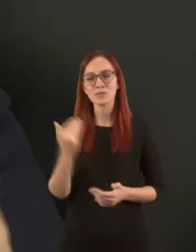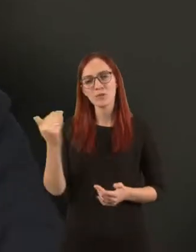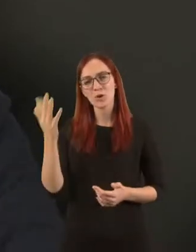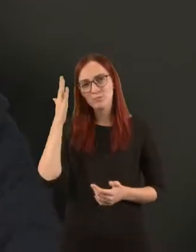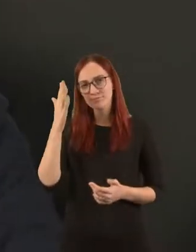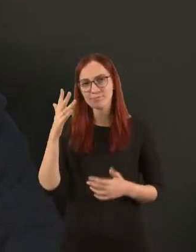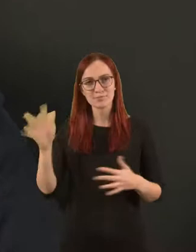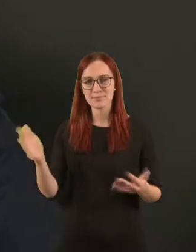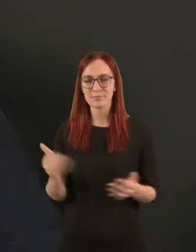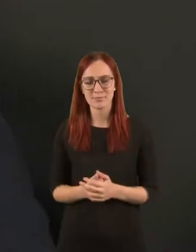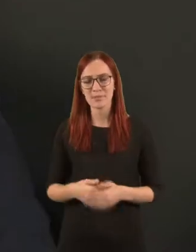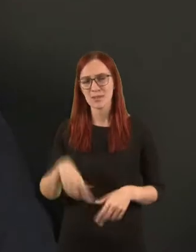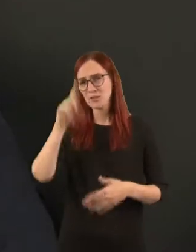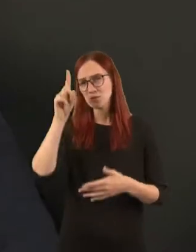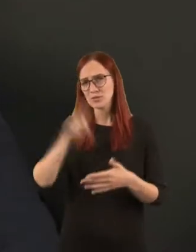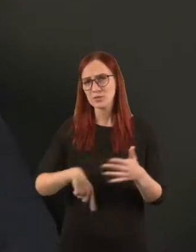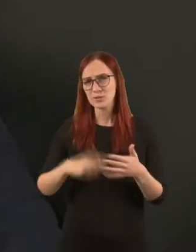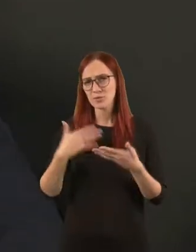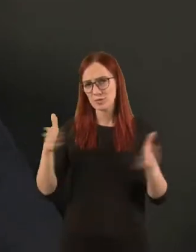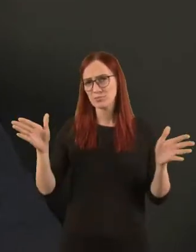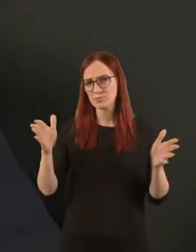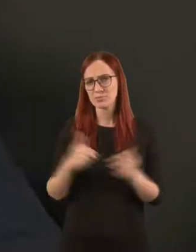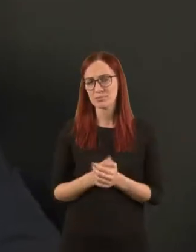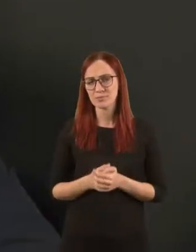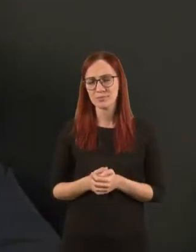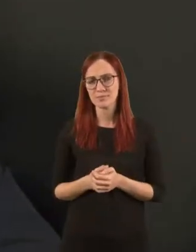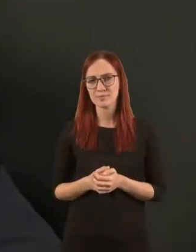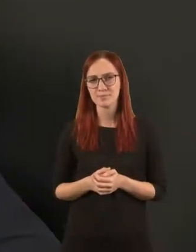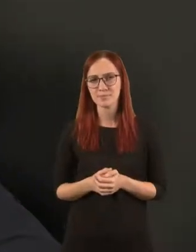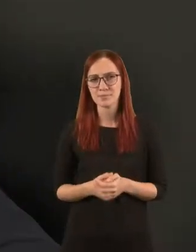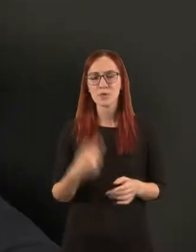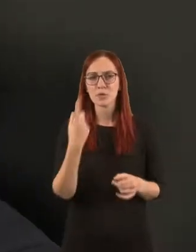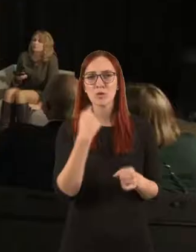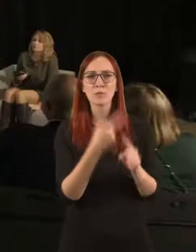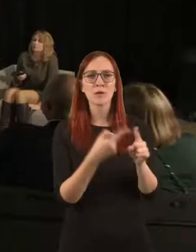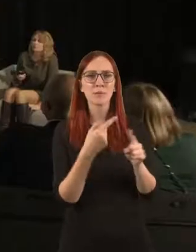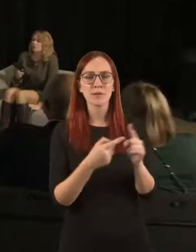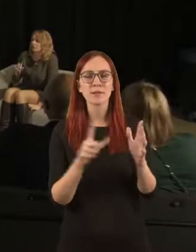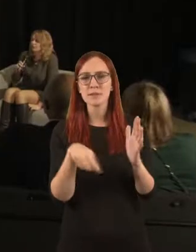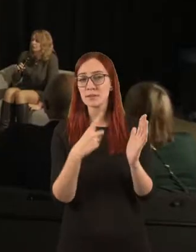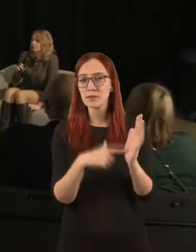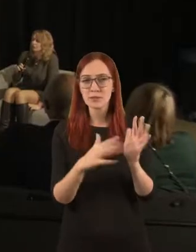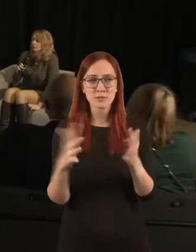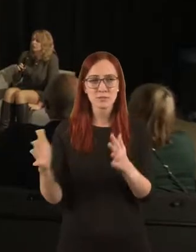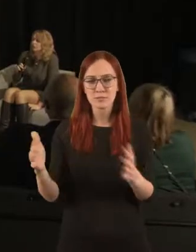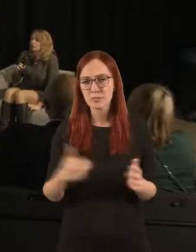Well, actually, it was news for me about Vilnius region, but I think that it reveals the logic.